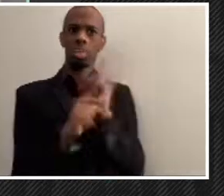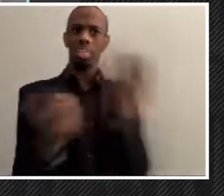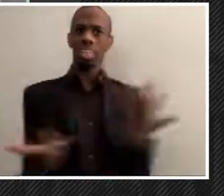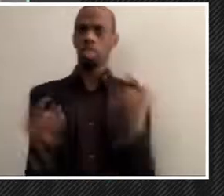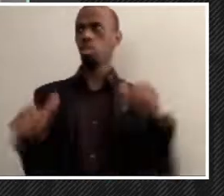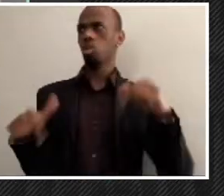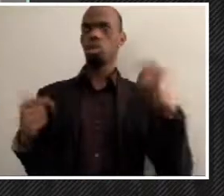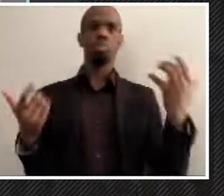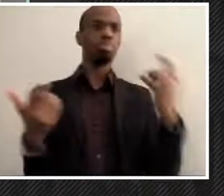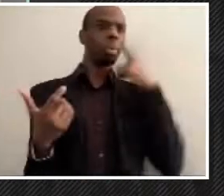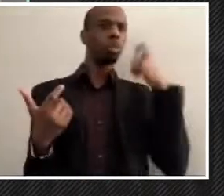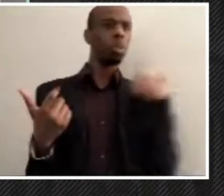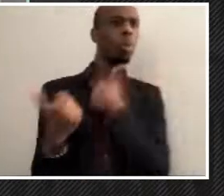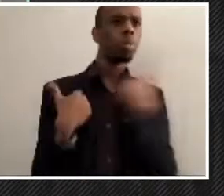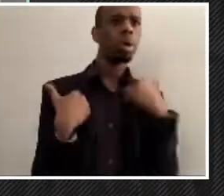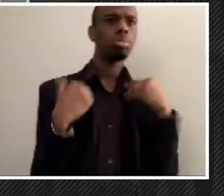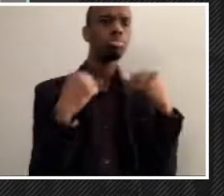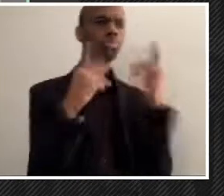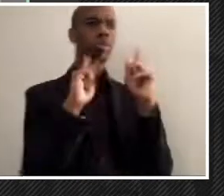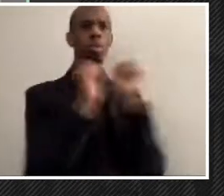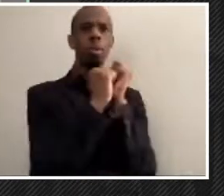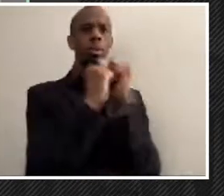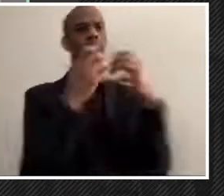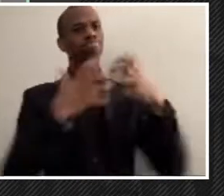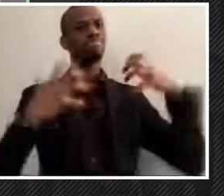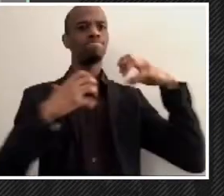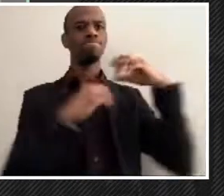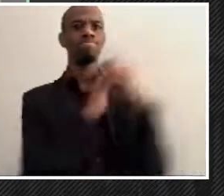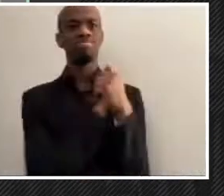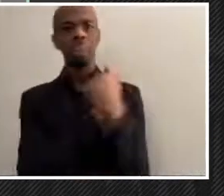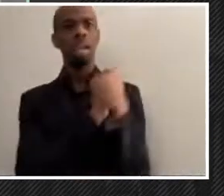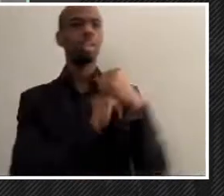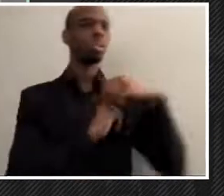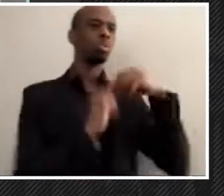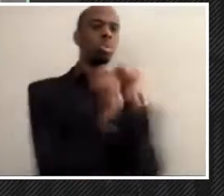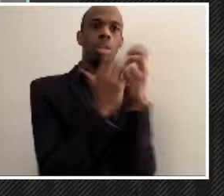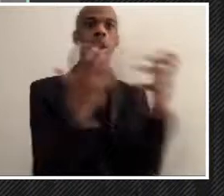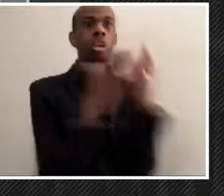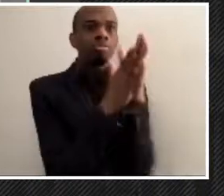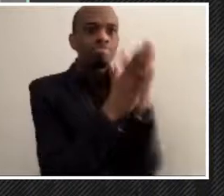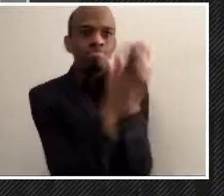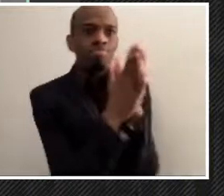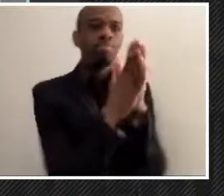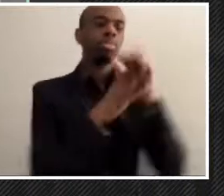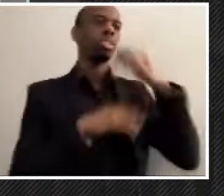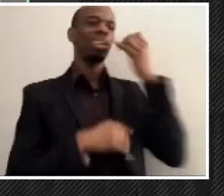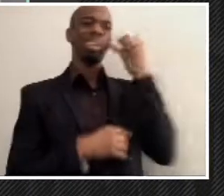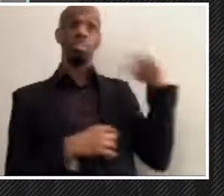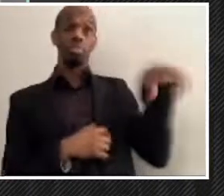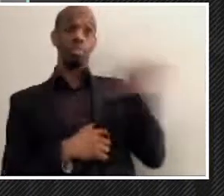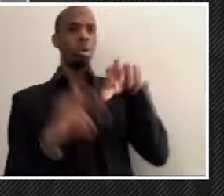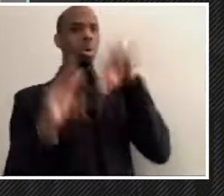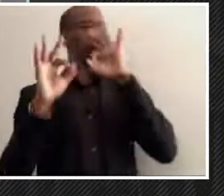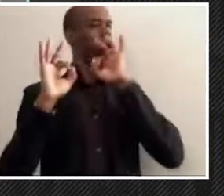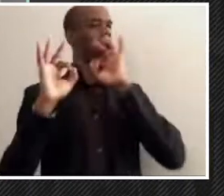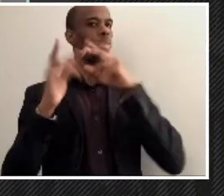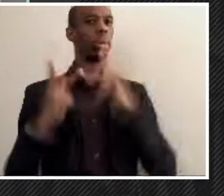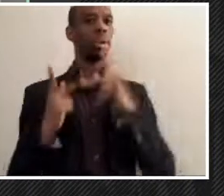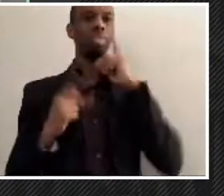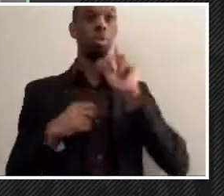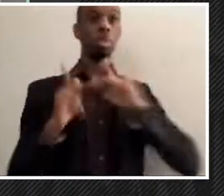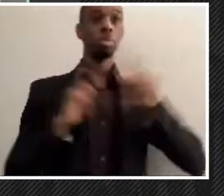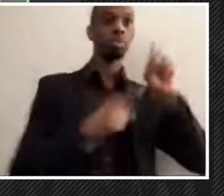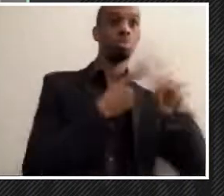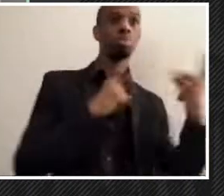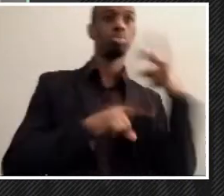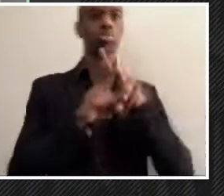on the job, if you are a suitable place for individuals to come in and work. And so I, you know, my path is one thing, but